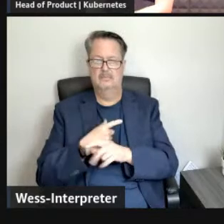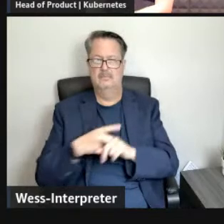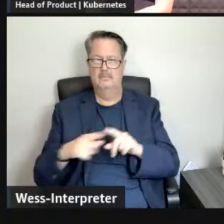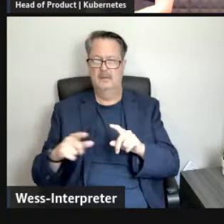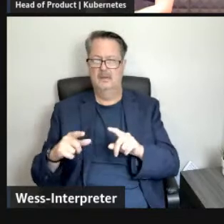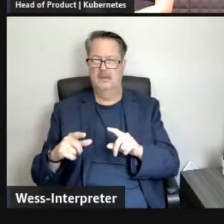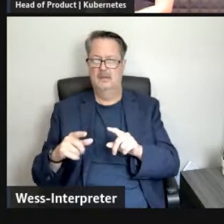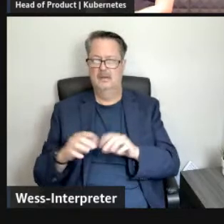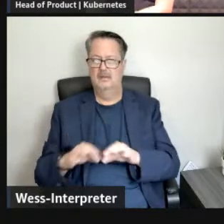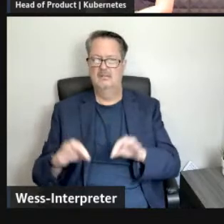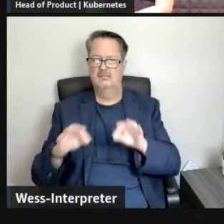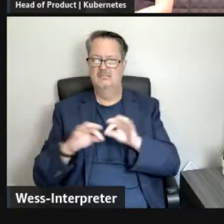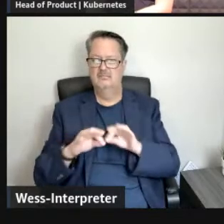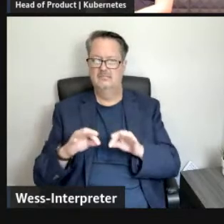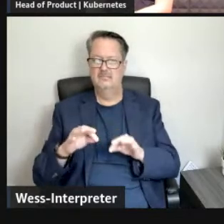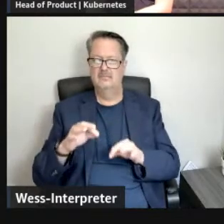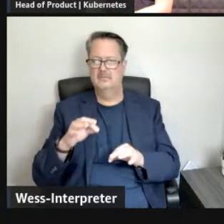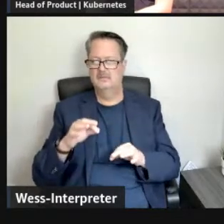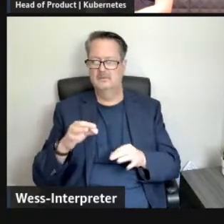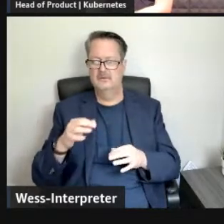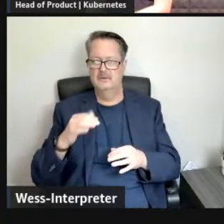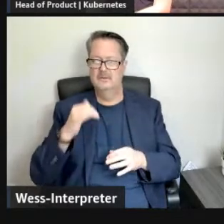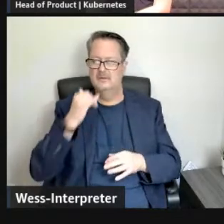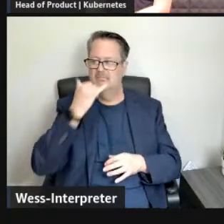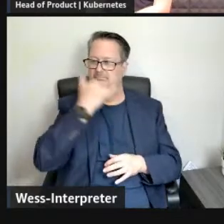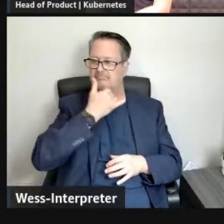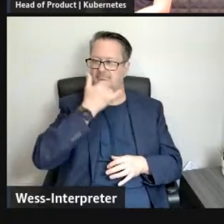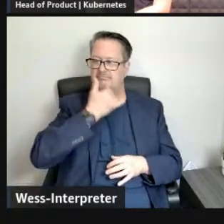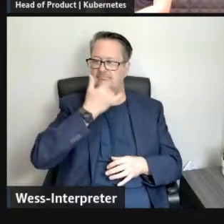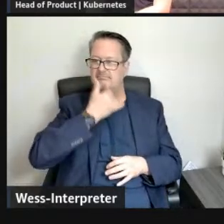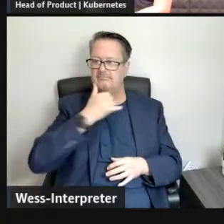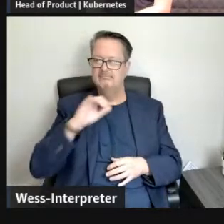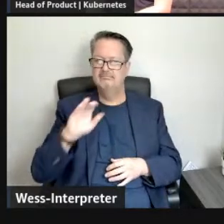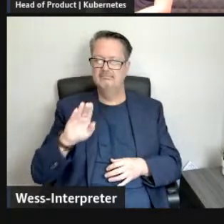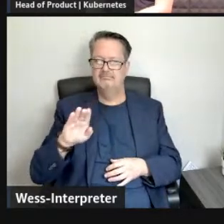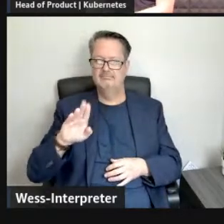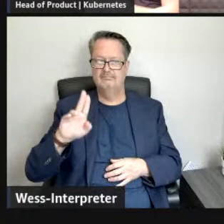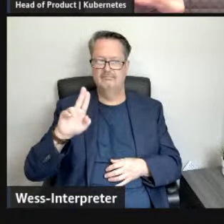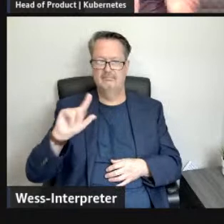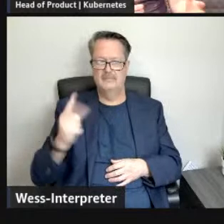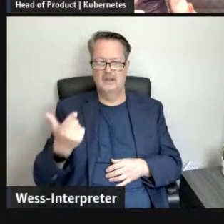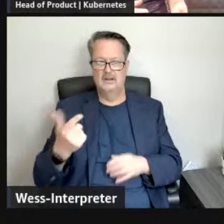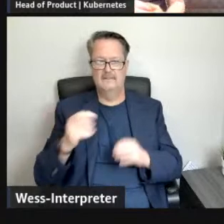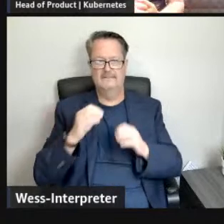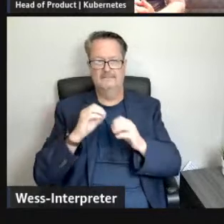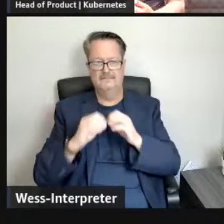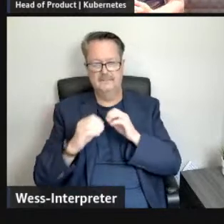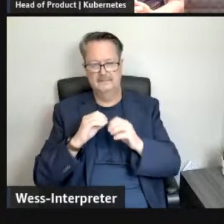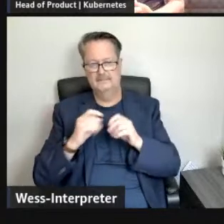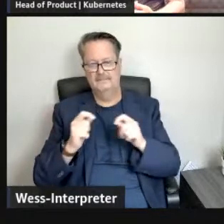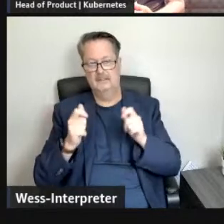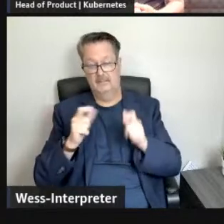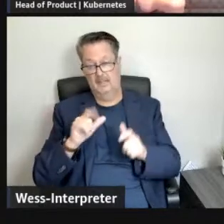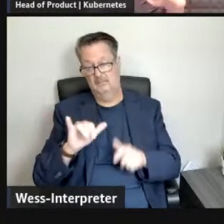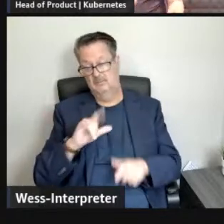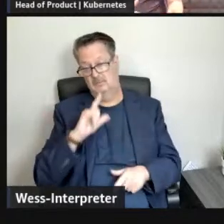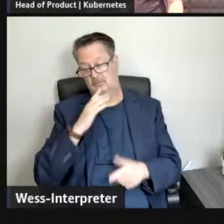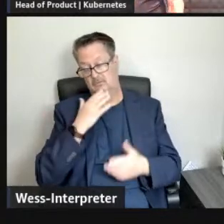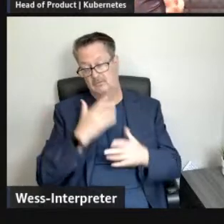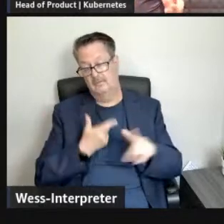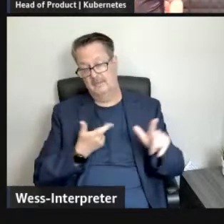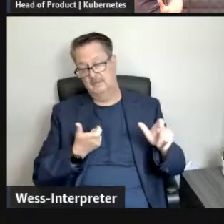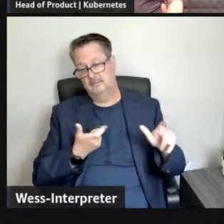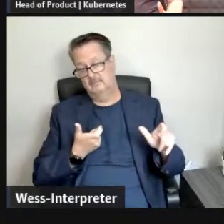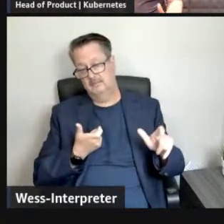bug patches and fixes to EKS a lot faster than we used to be able to. So that's really good. The speed is really good, but the